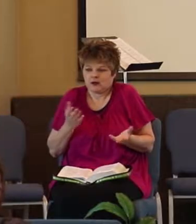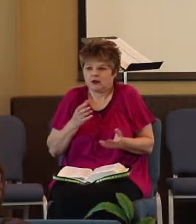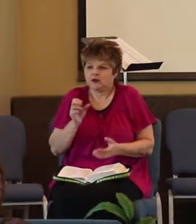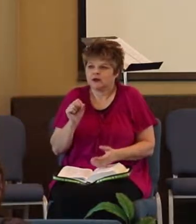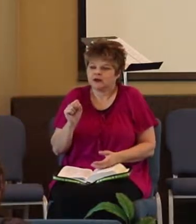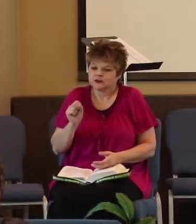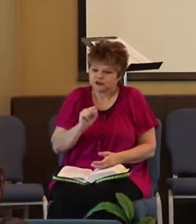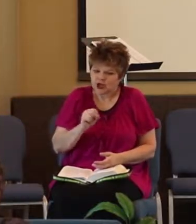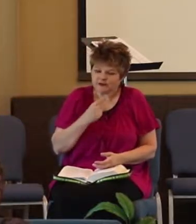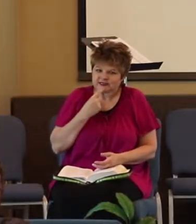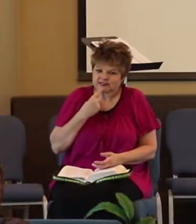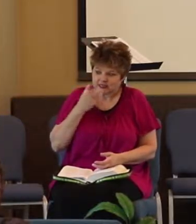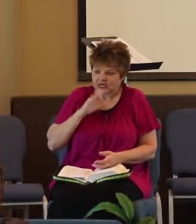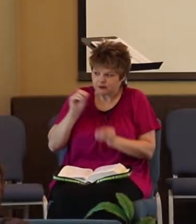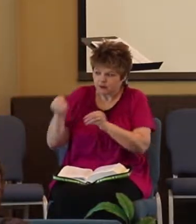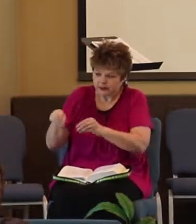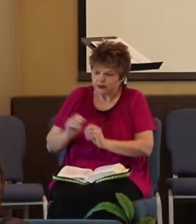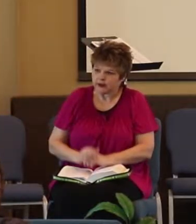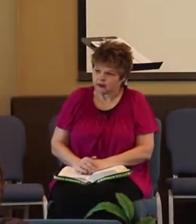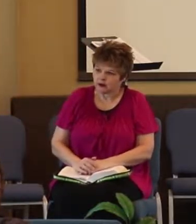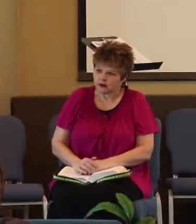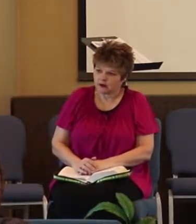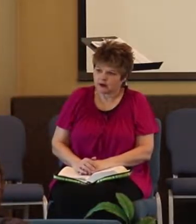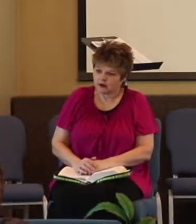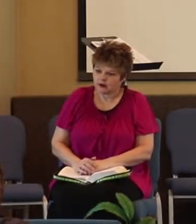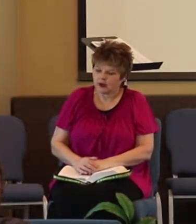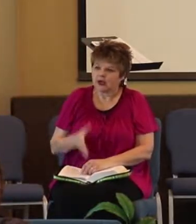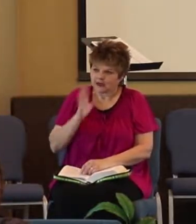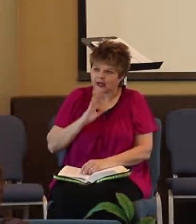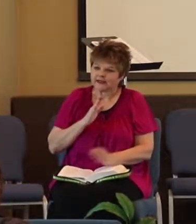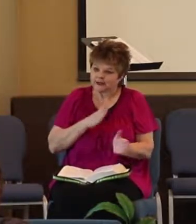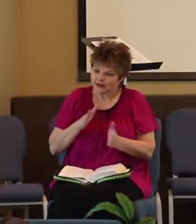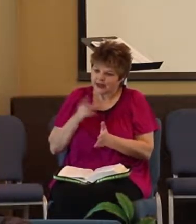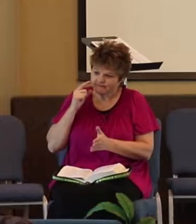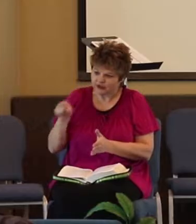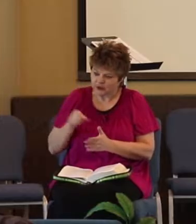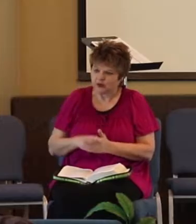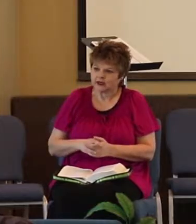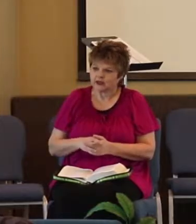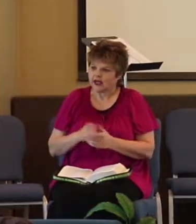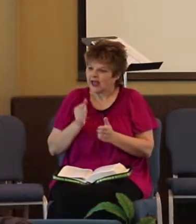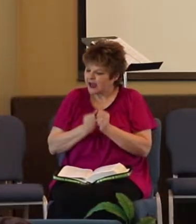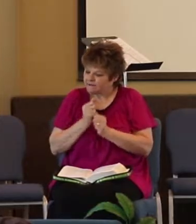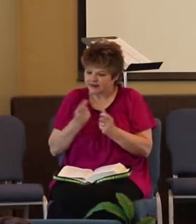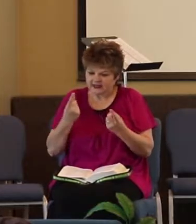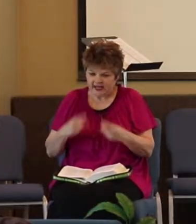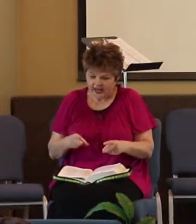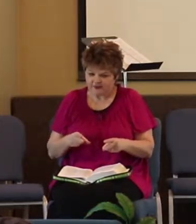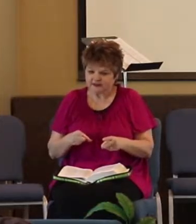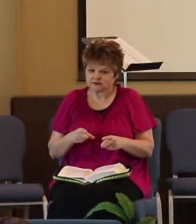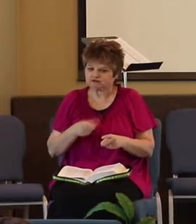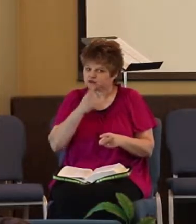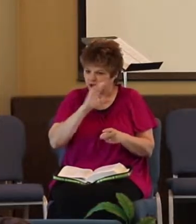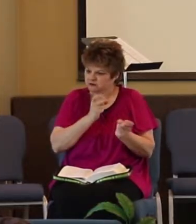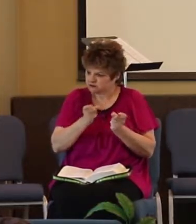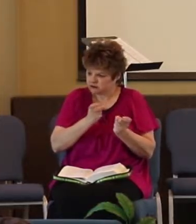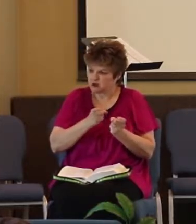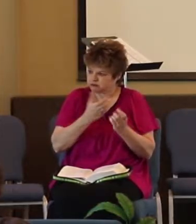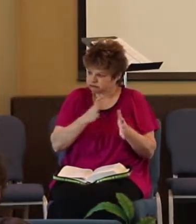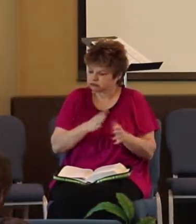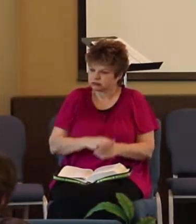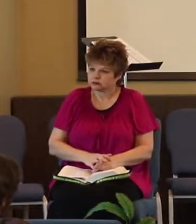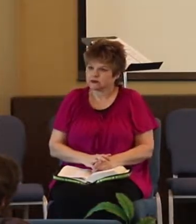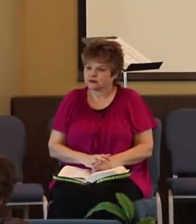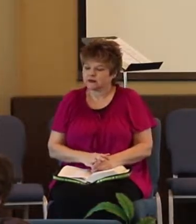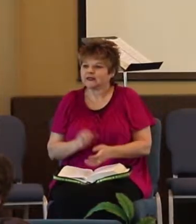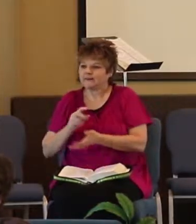Solomon says, well, God put you here. God's got a plan for you. Everything that happens is under God's control. And then